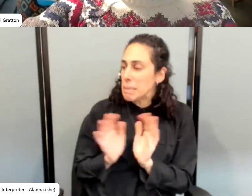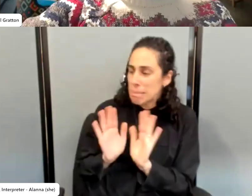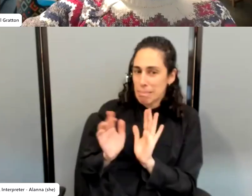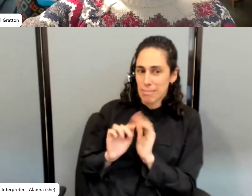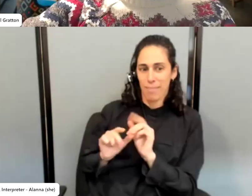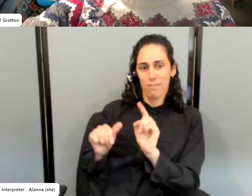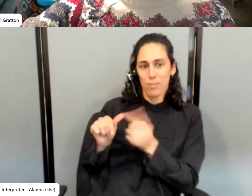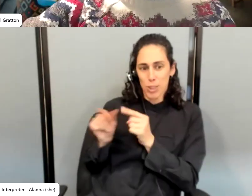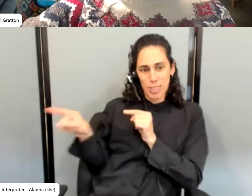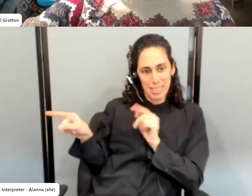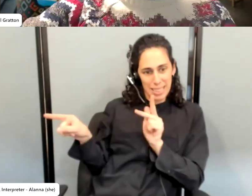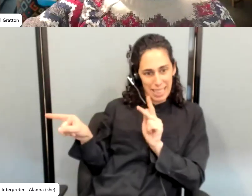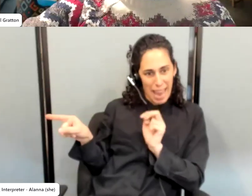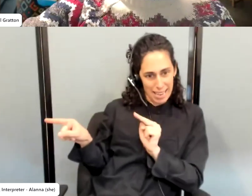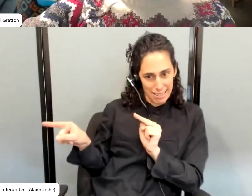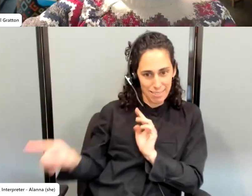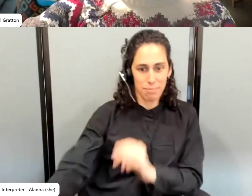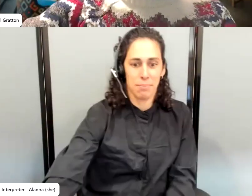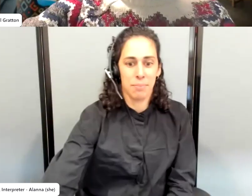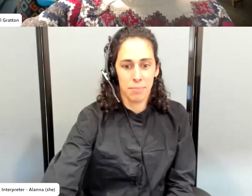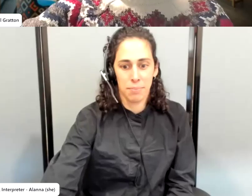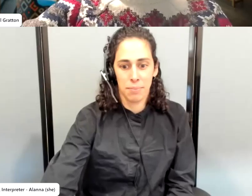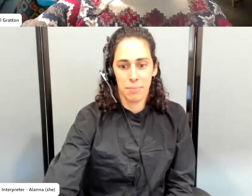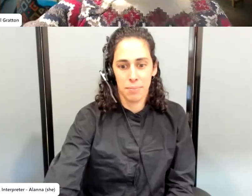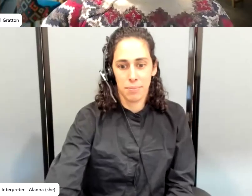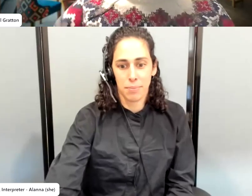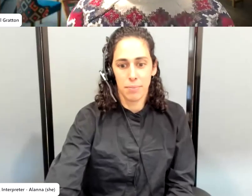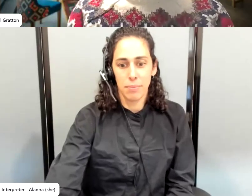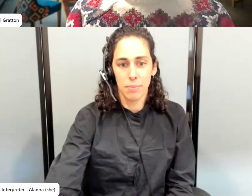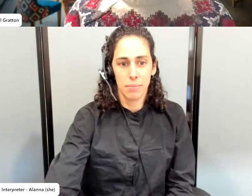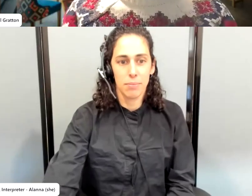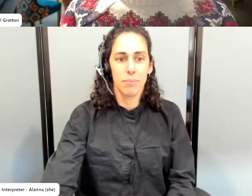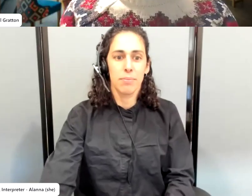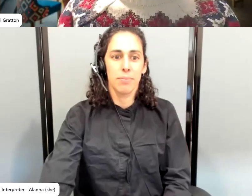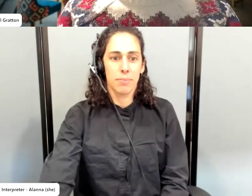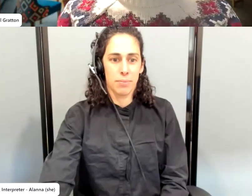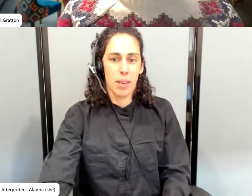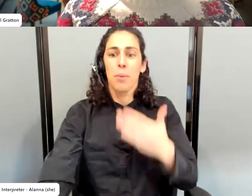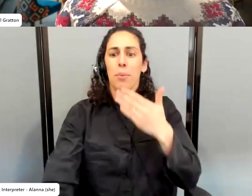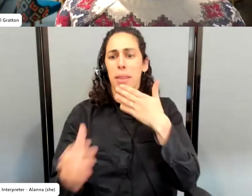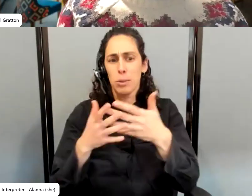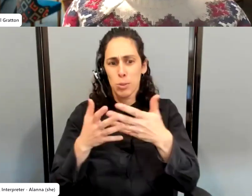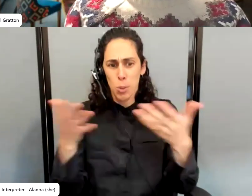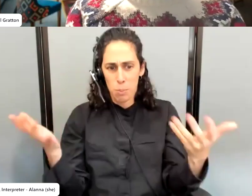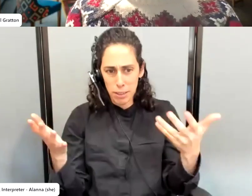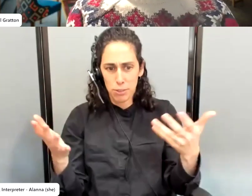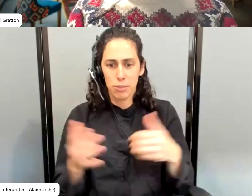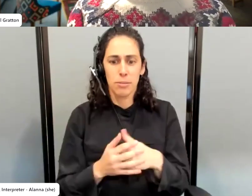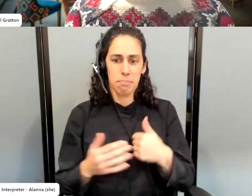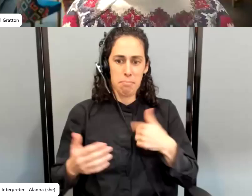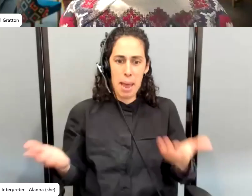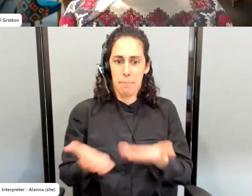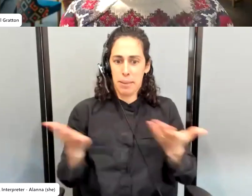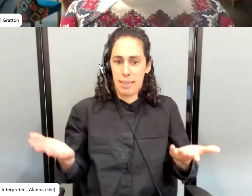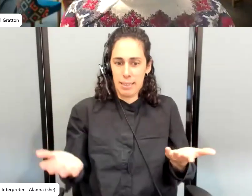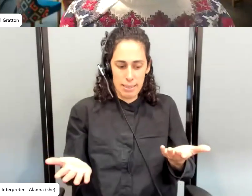Perfect. Thank you so much. It's such a pleasure to be here with EAPO and CNPEA. This is, I